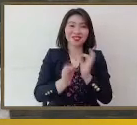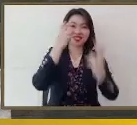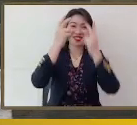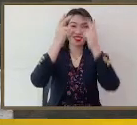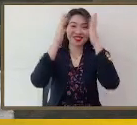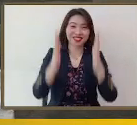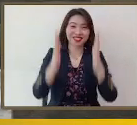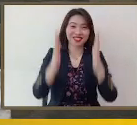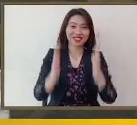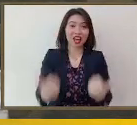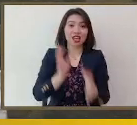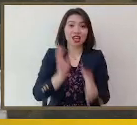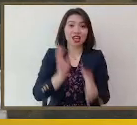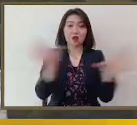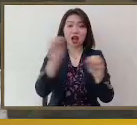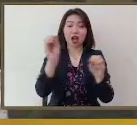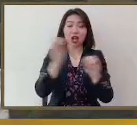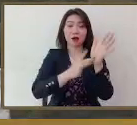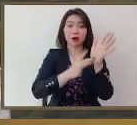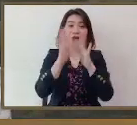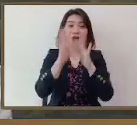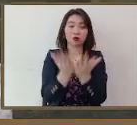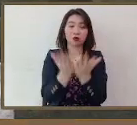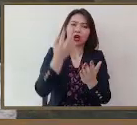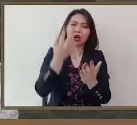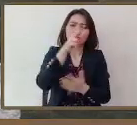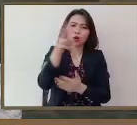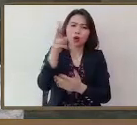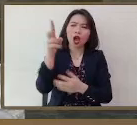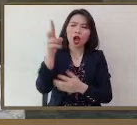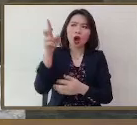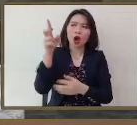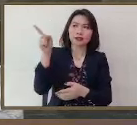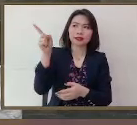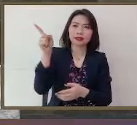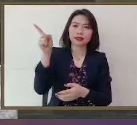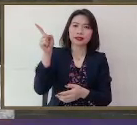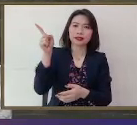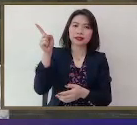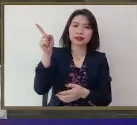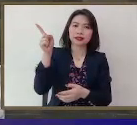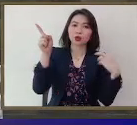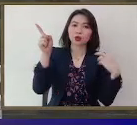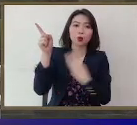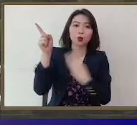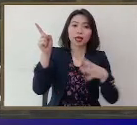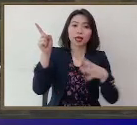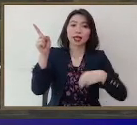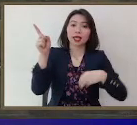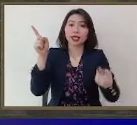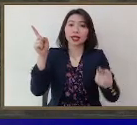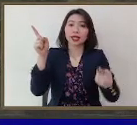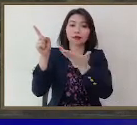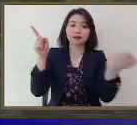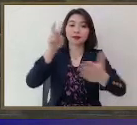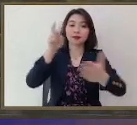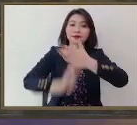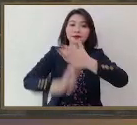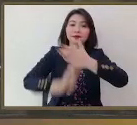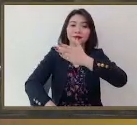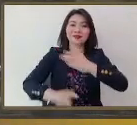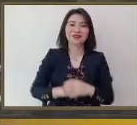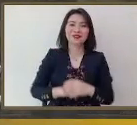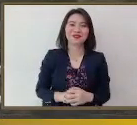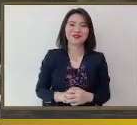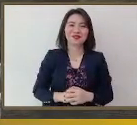have Bible, you do not own a Bible, then we'll provide you the passages of scripture, okay? And